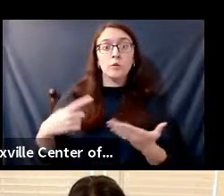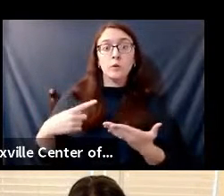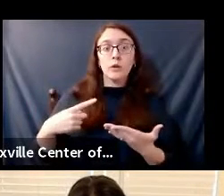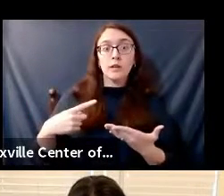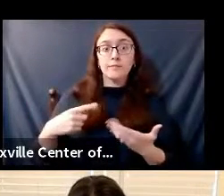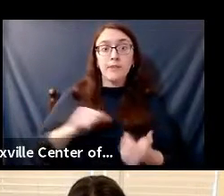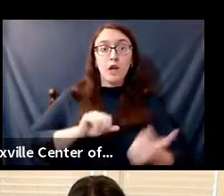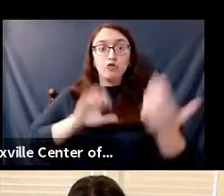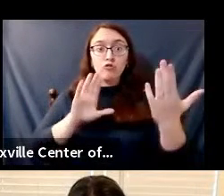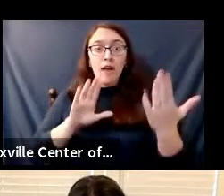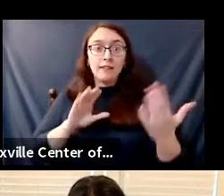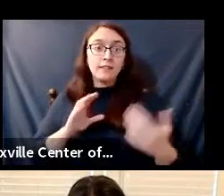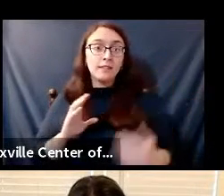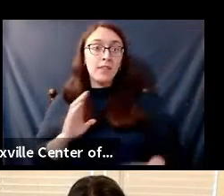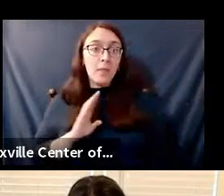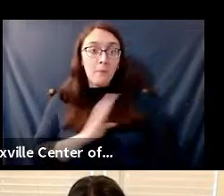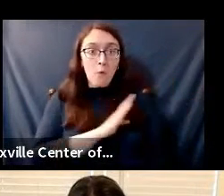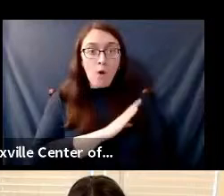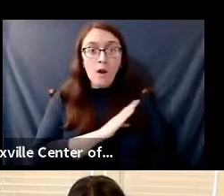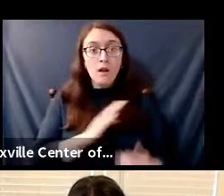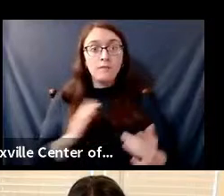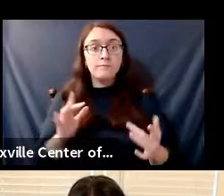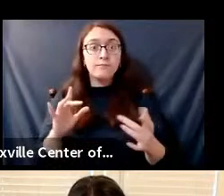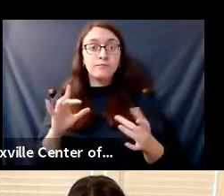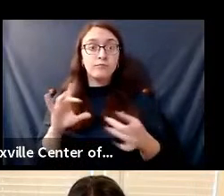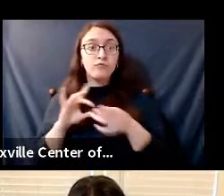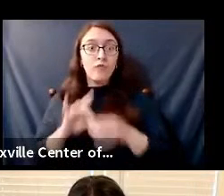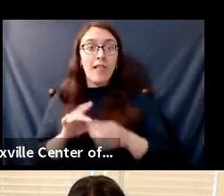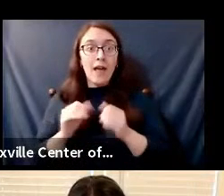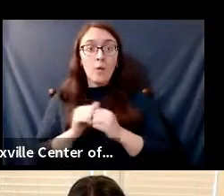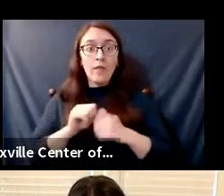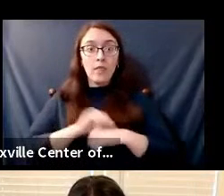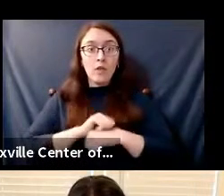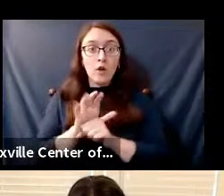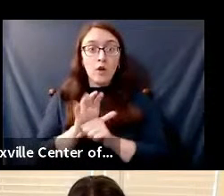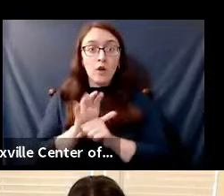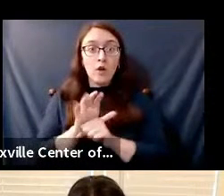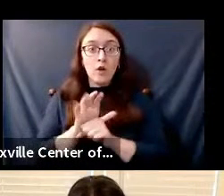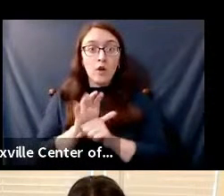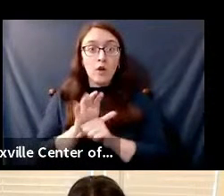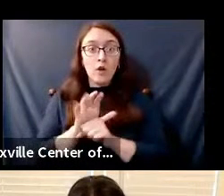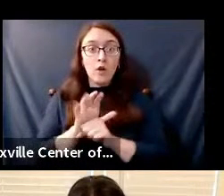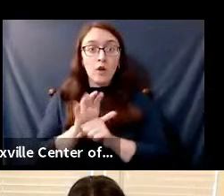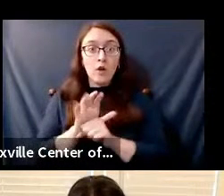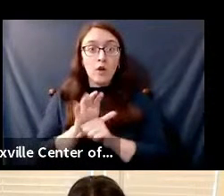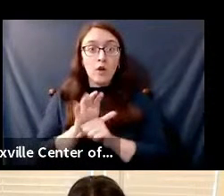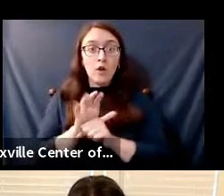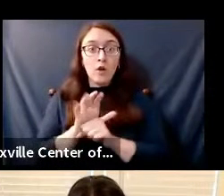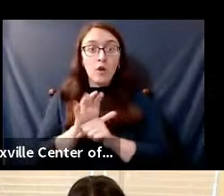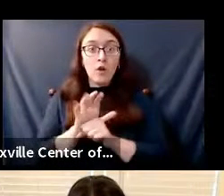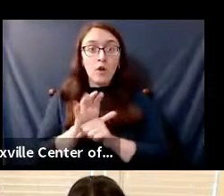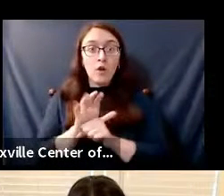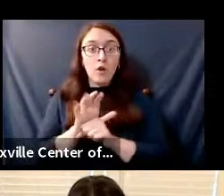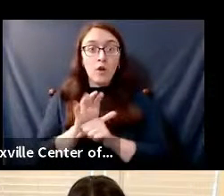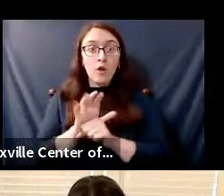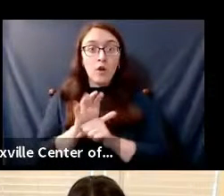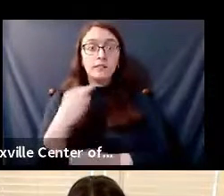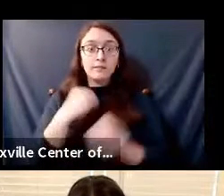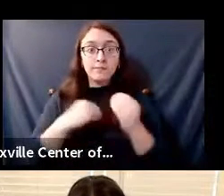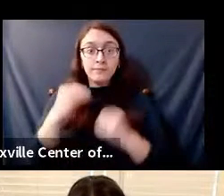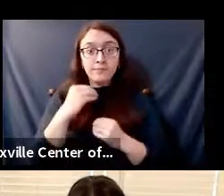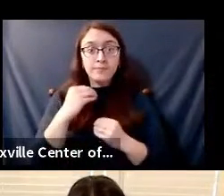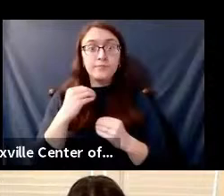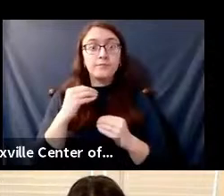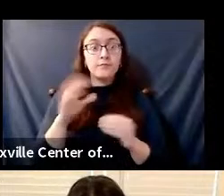board during or concerning the COVID-19 restaurant occupancy limitation early closing regulation. I would like to ask for permission to